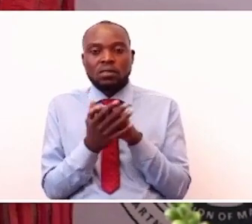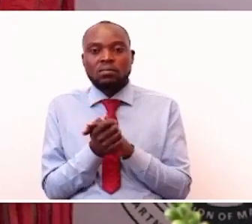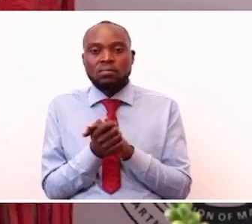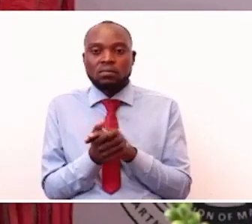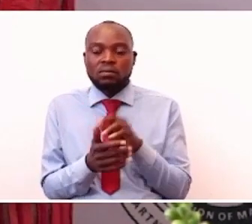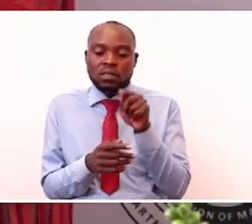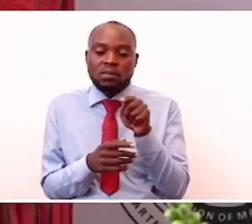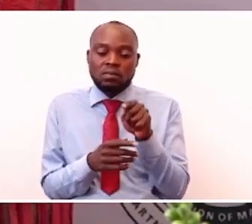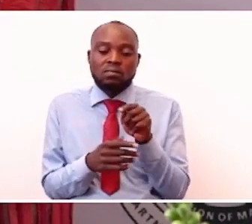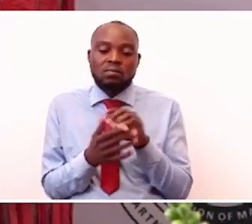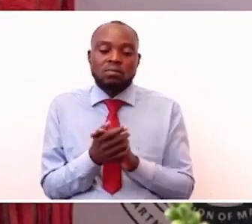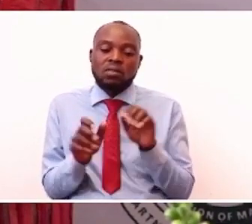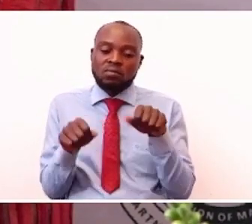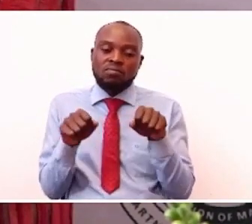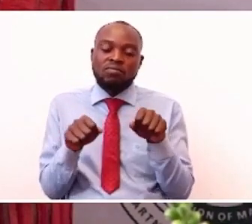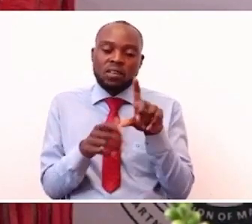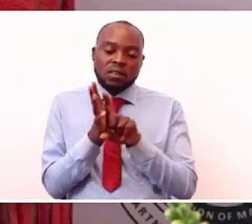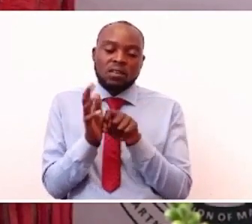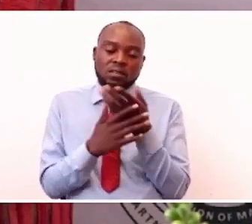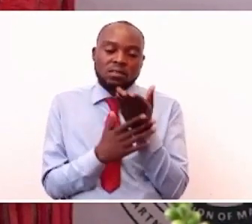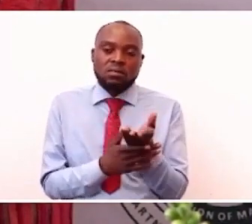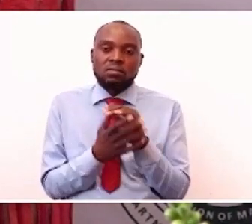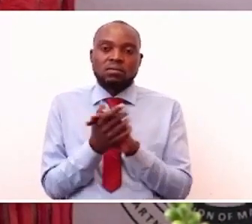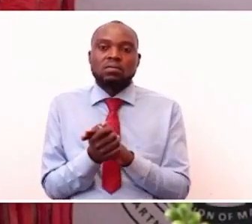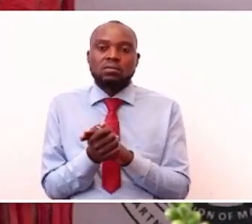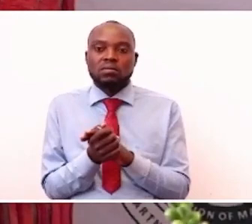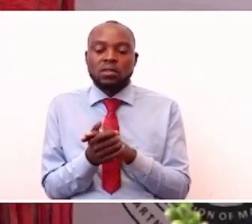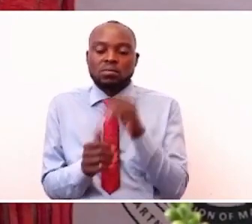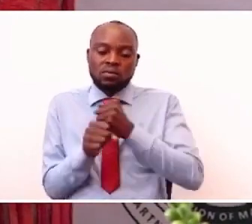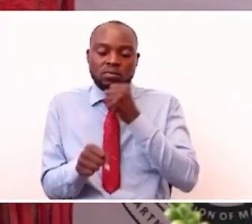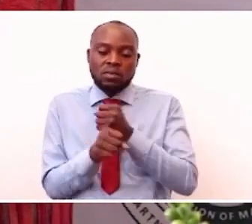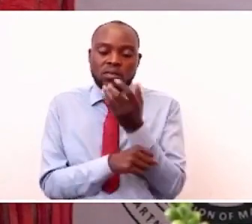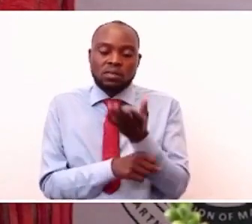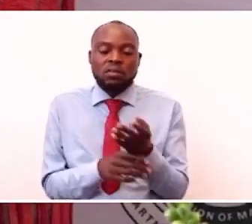is already mitigated in that sense. With regard to volatility,